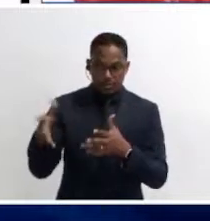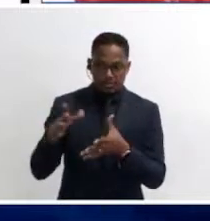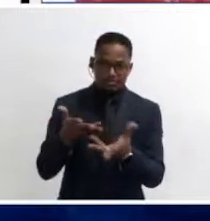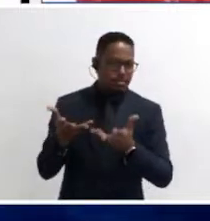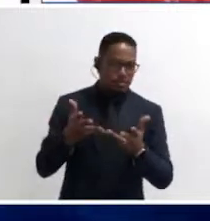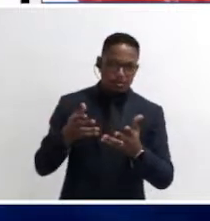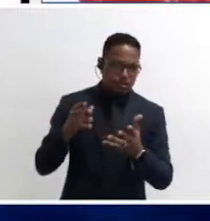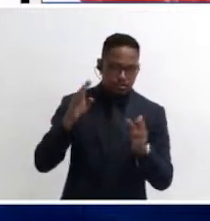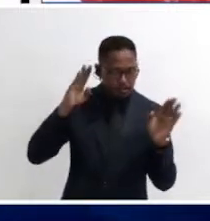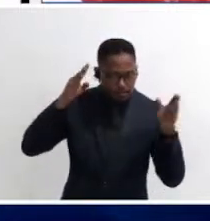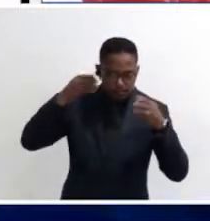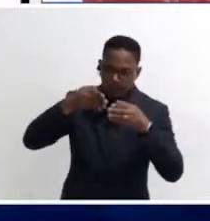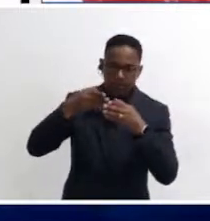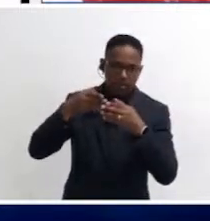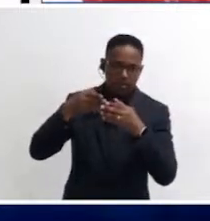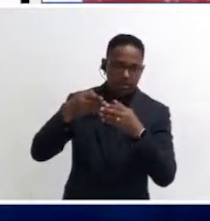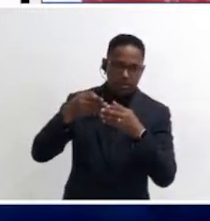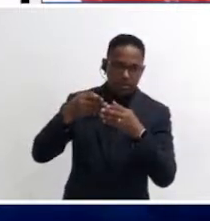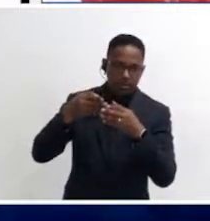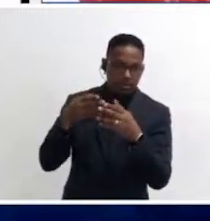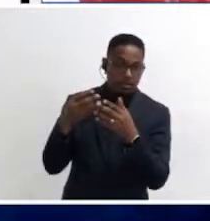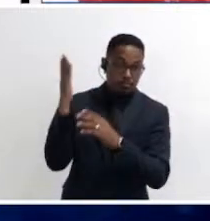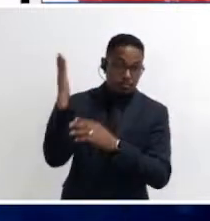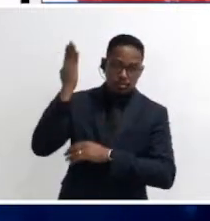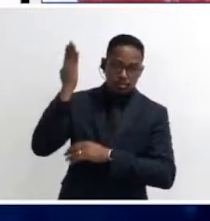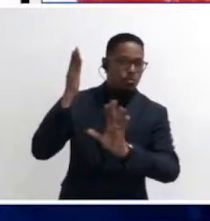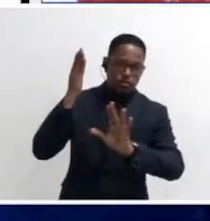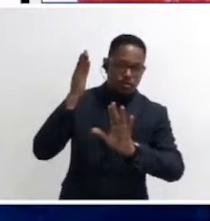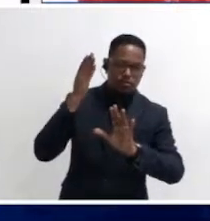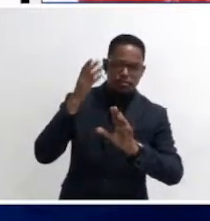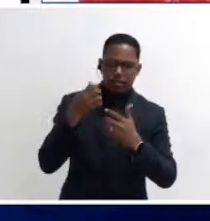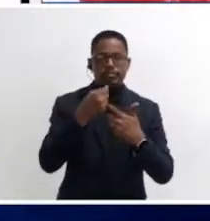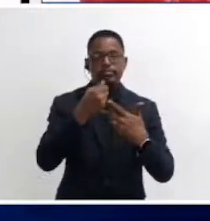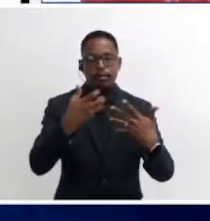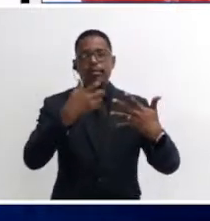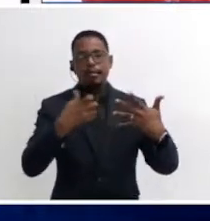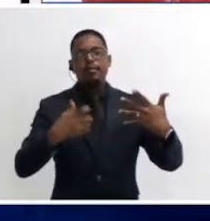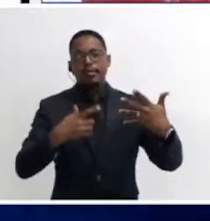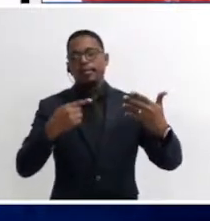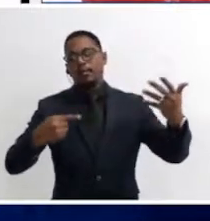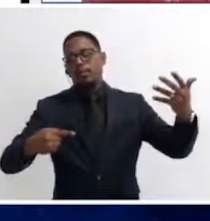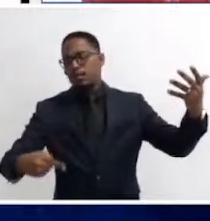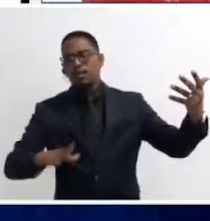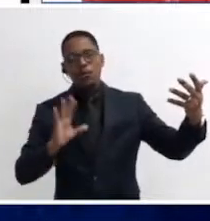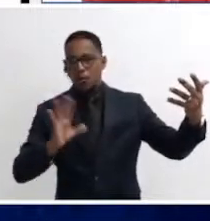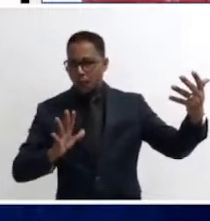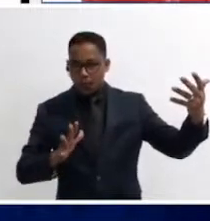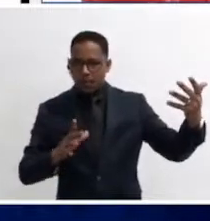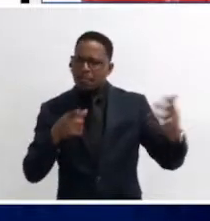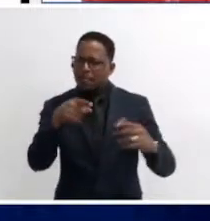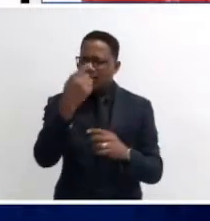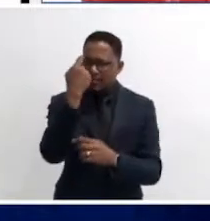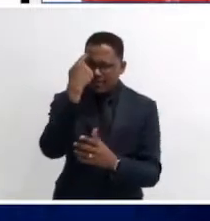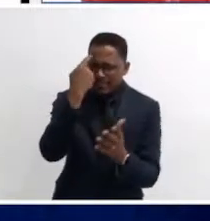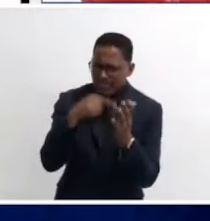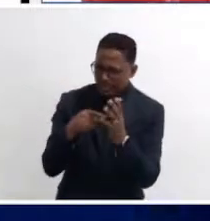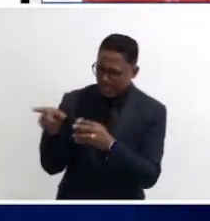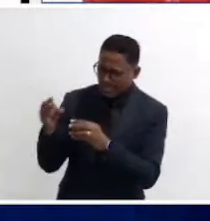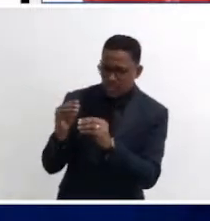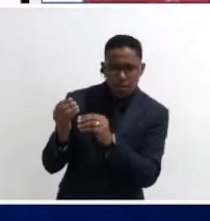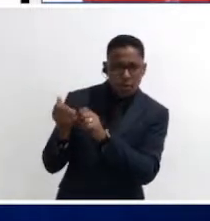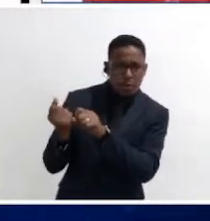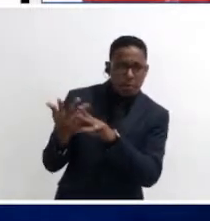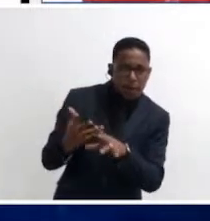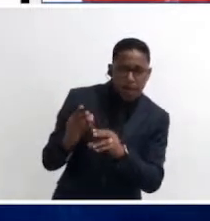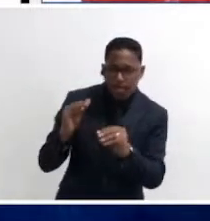of detail, but just to give you some first appreciation maybe of what wafer fabrication is all about. It's